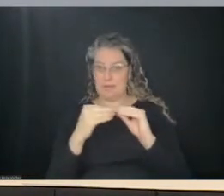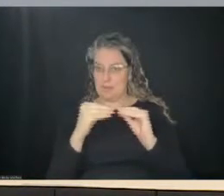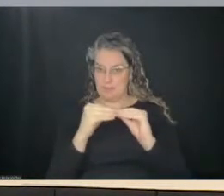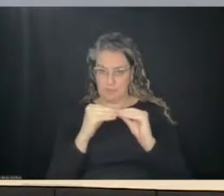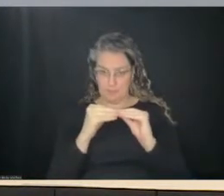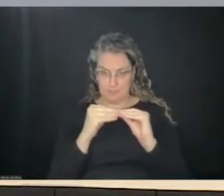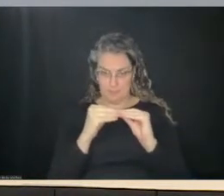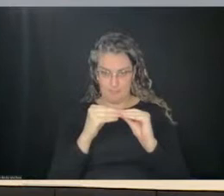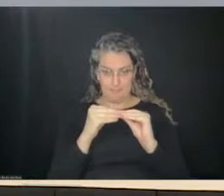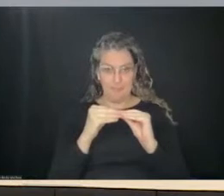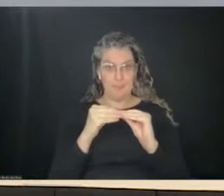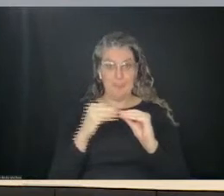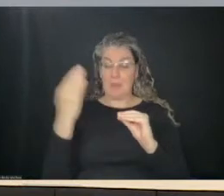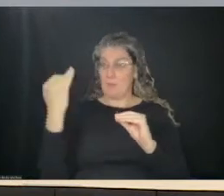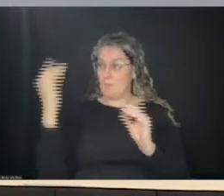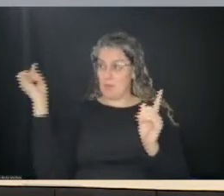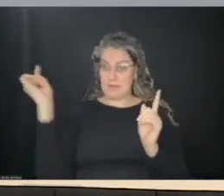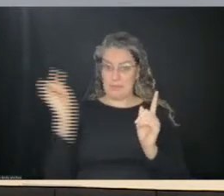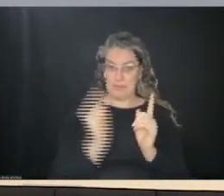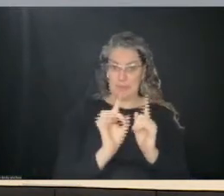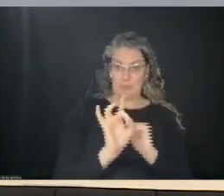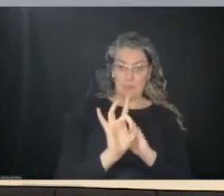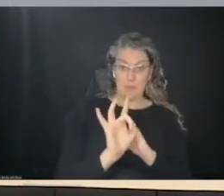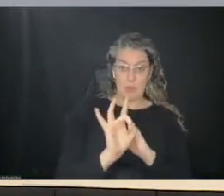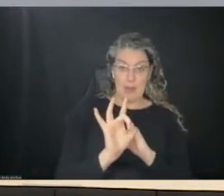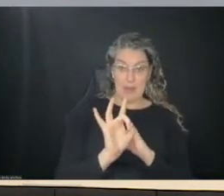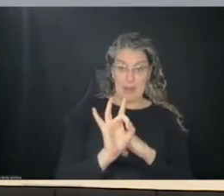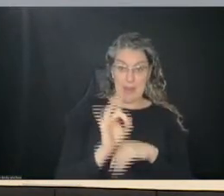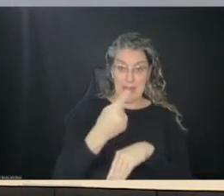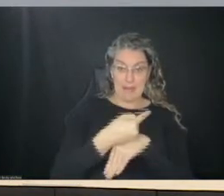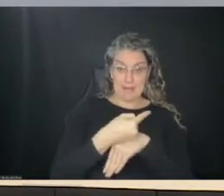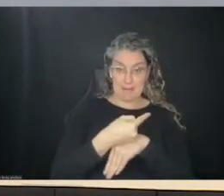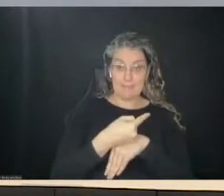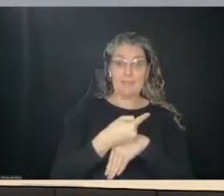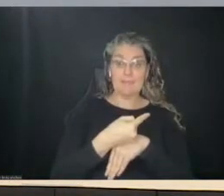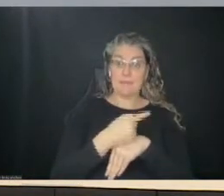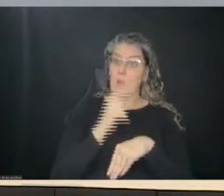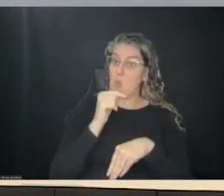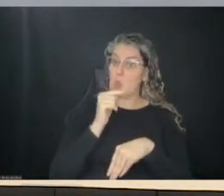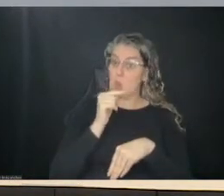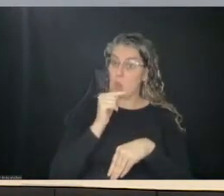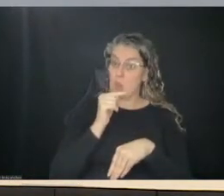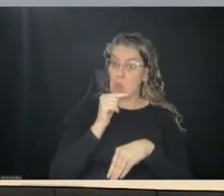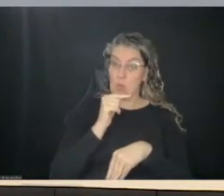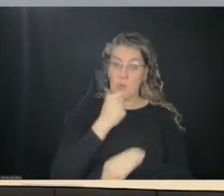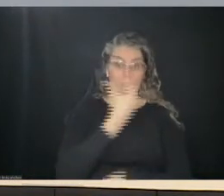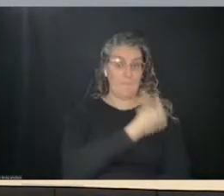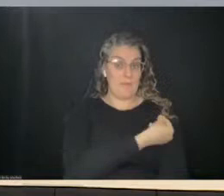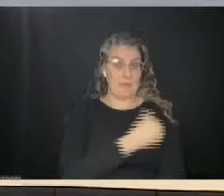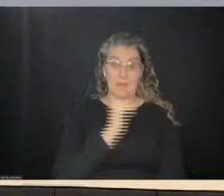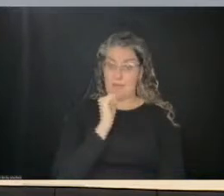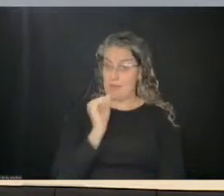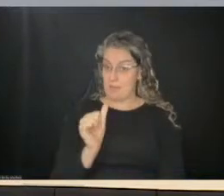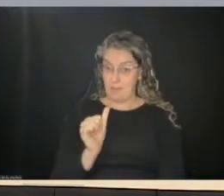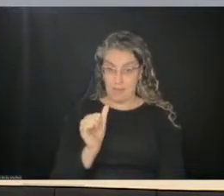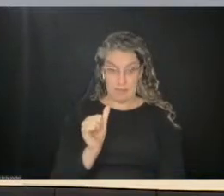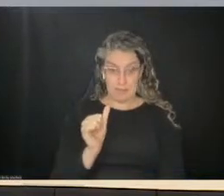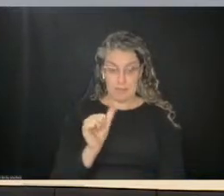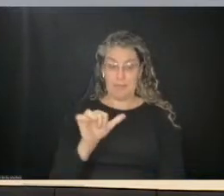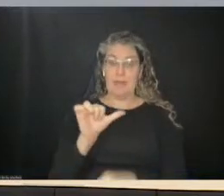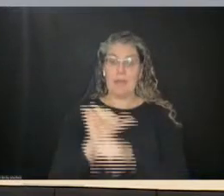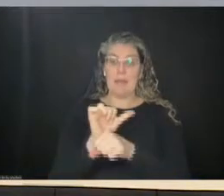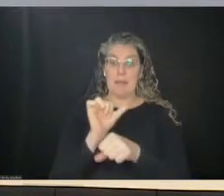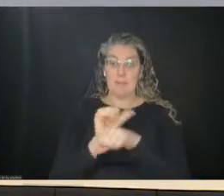self-isolation period applies to people coming to PEI from within Atlantic Canada who are not vaccinated, and work